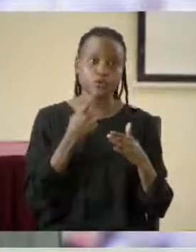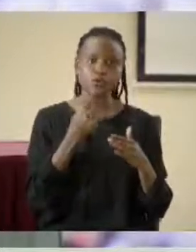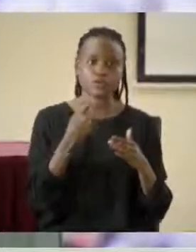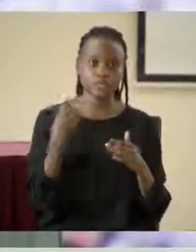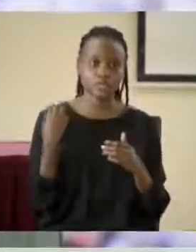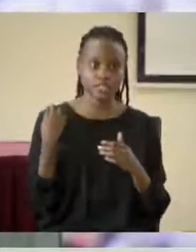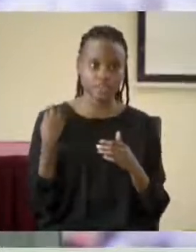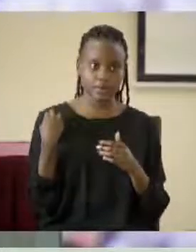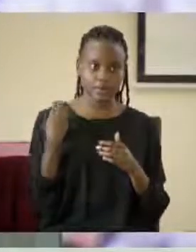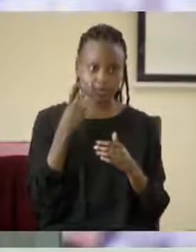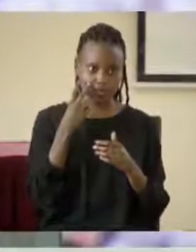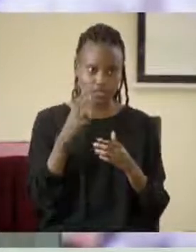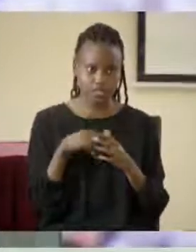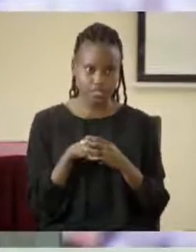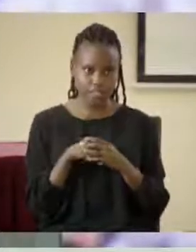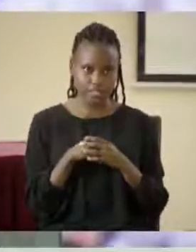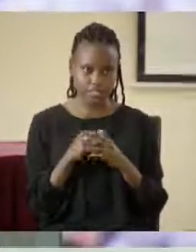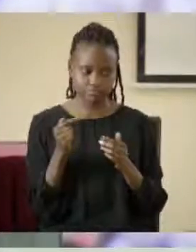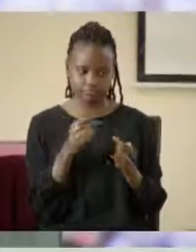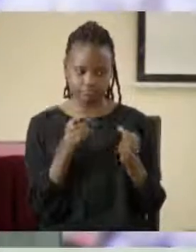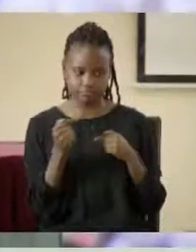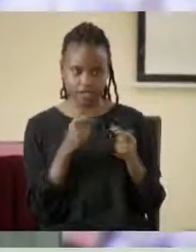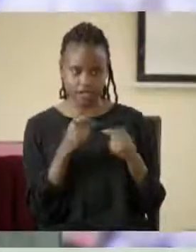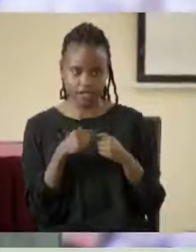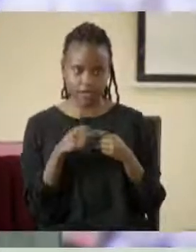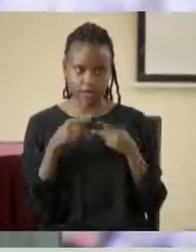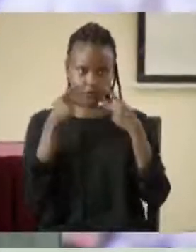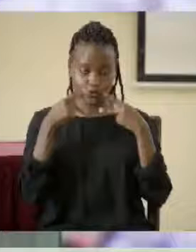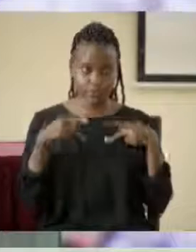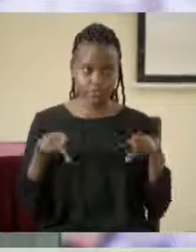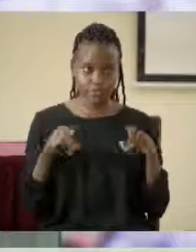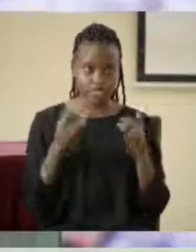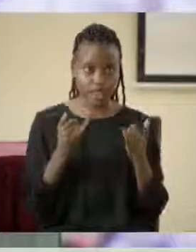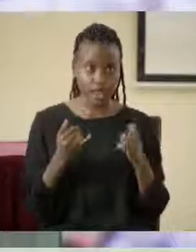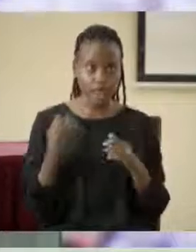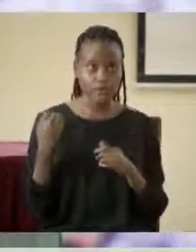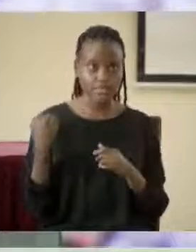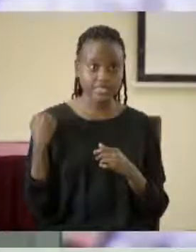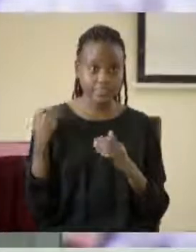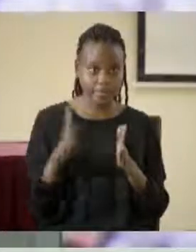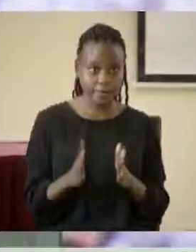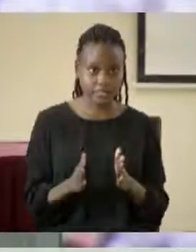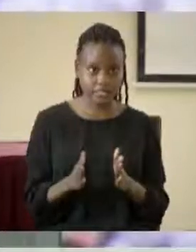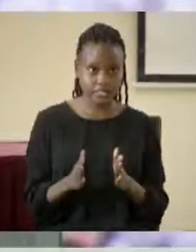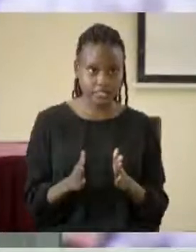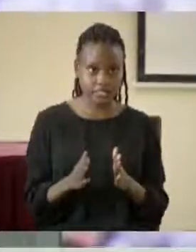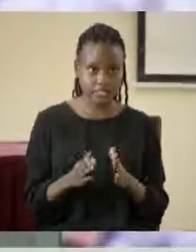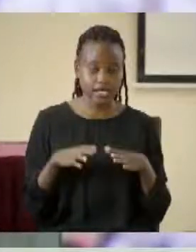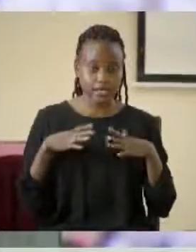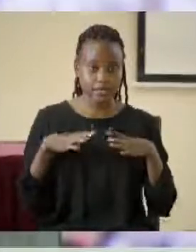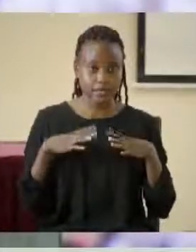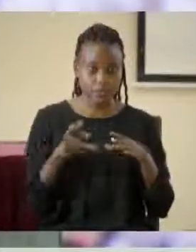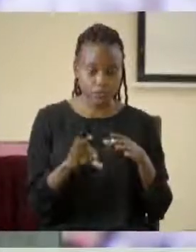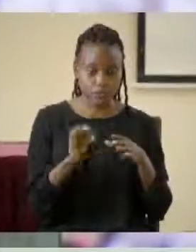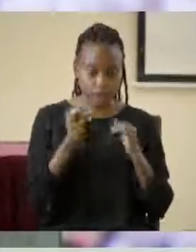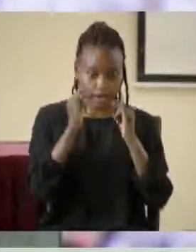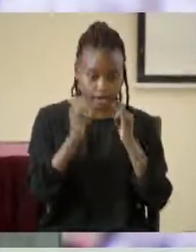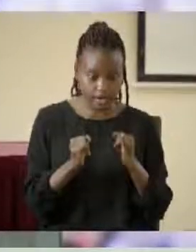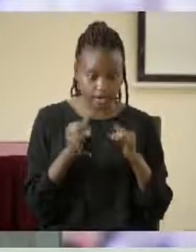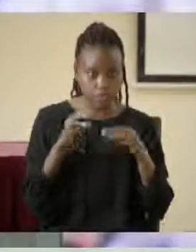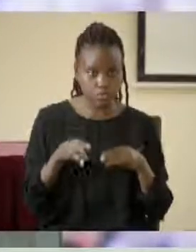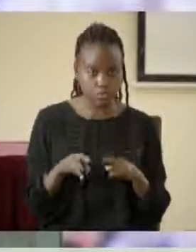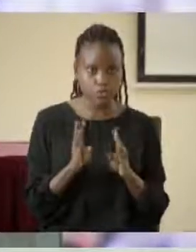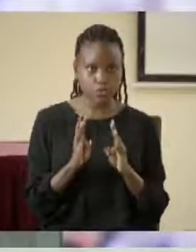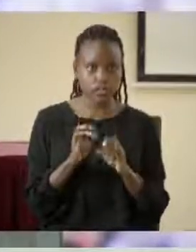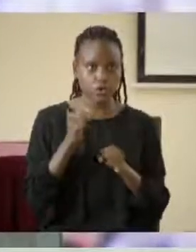disrupt, you are seen as an enemy of peace. But now, disruptors are actually the people who find new ways